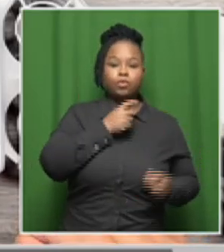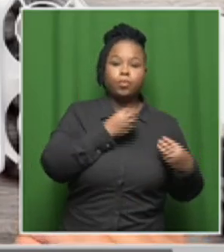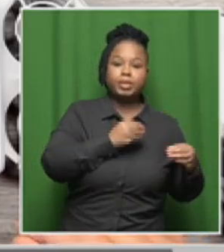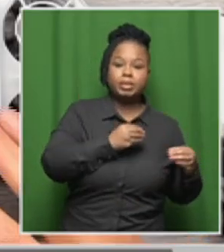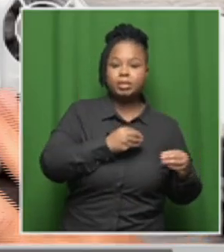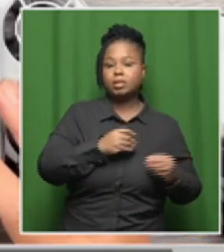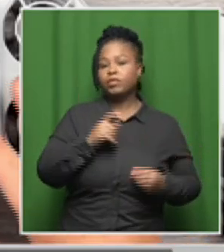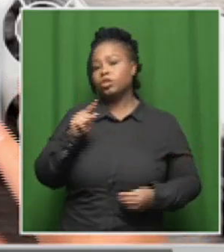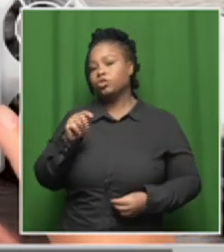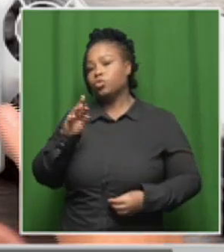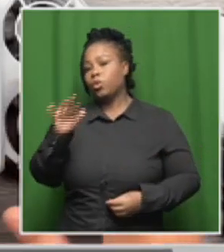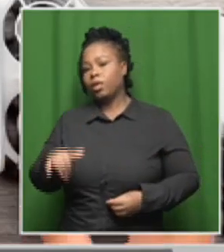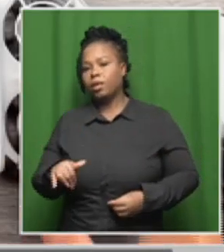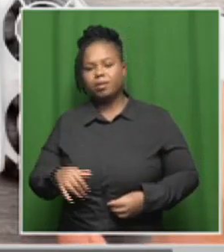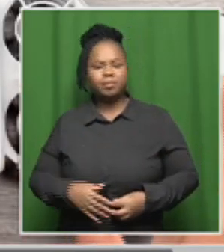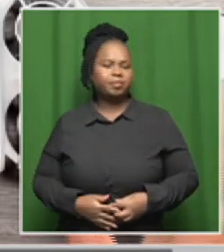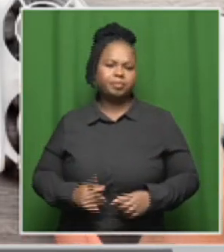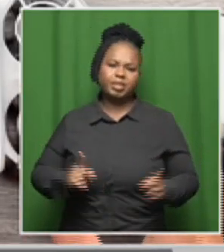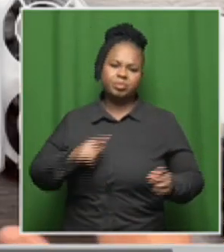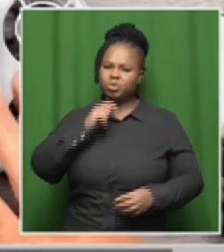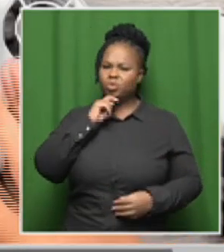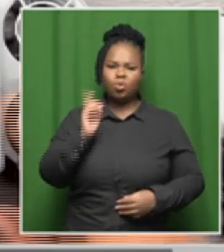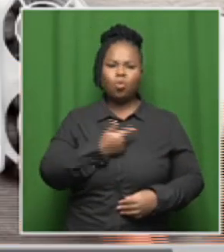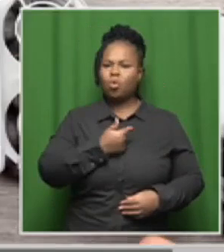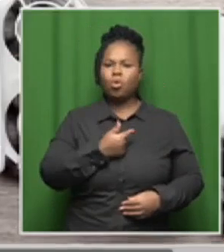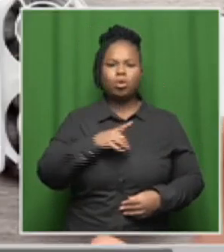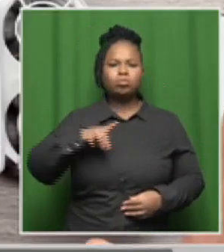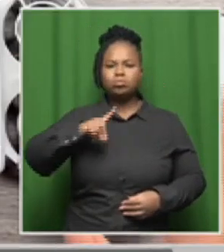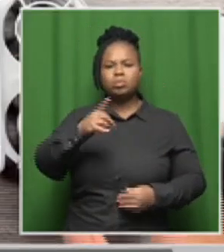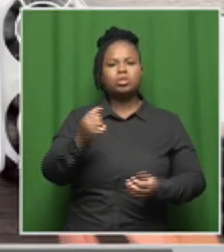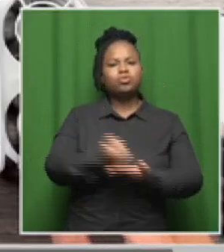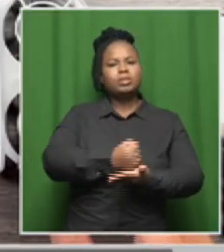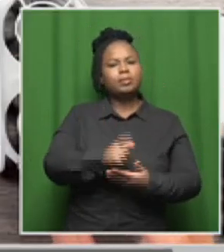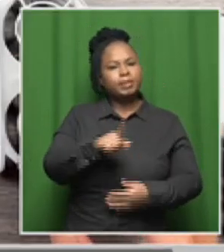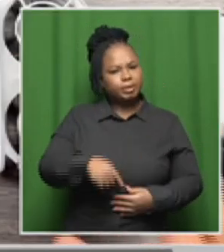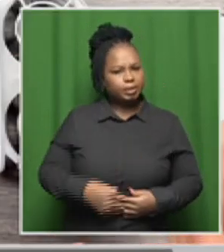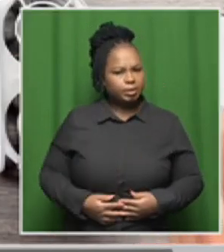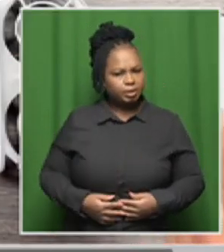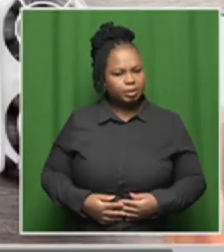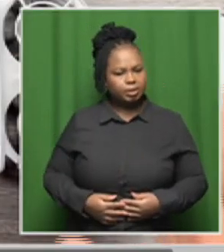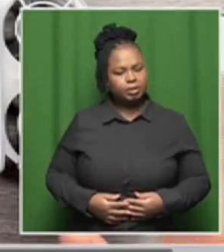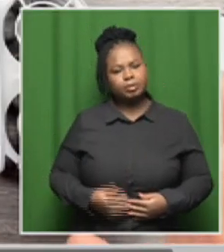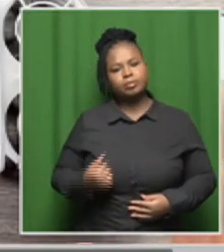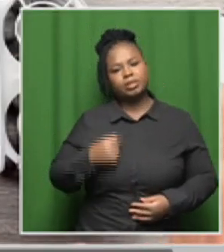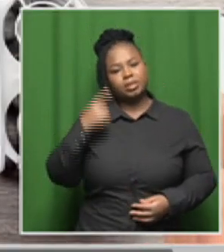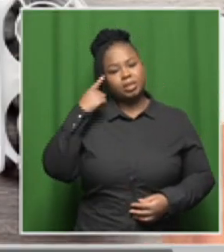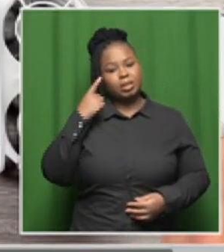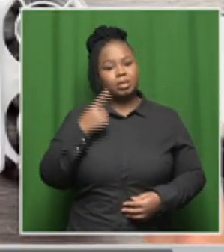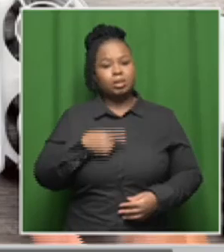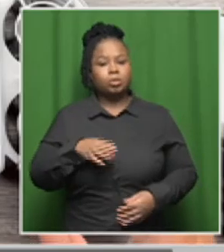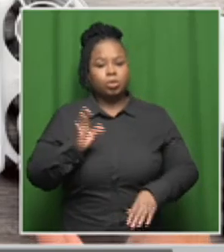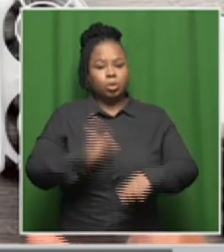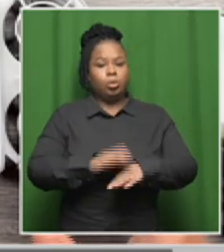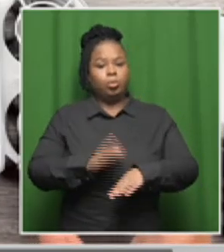need to point out that all drones have to be registered. In fact, there are probably now more drones